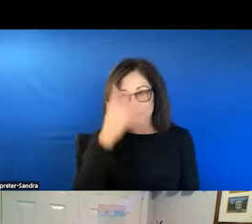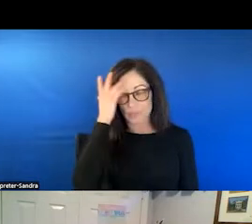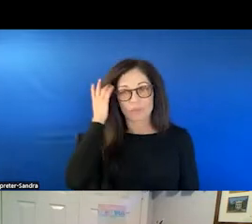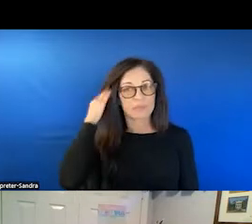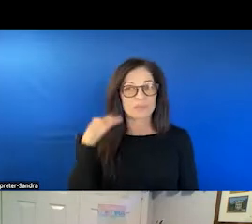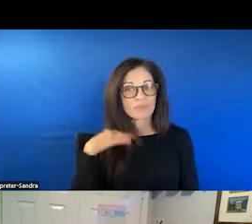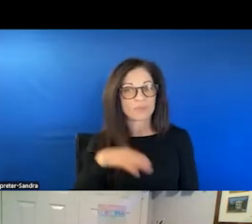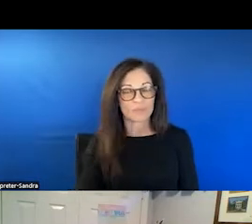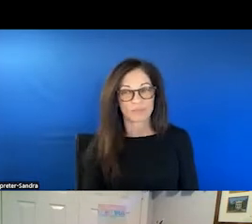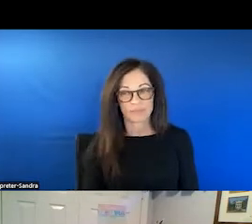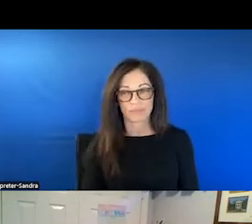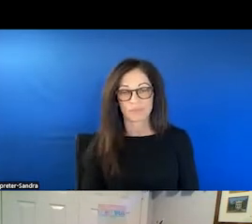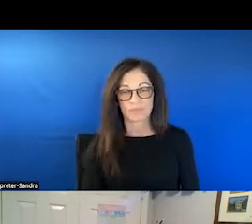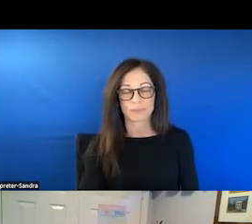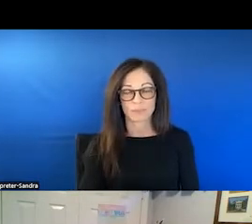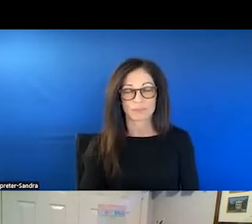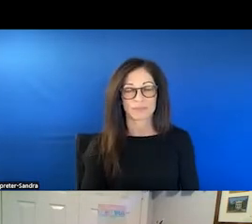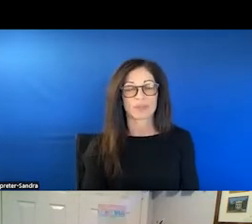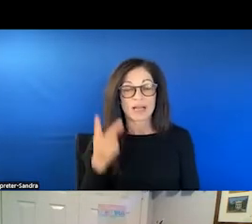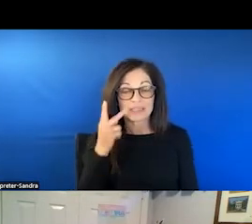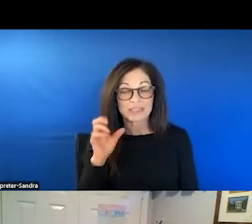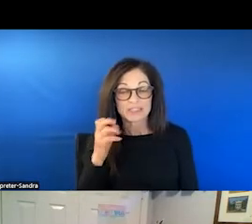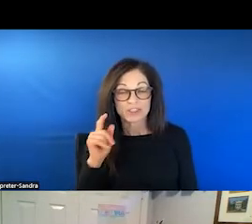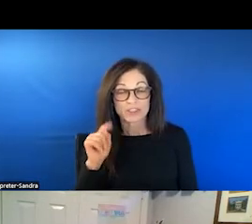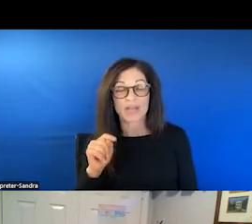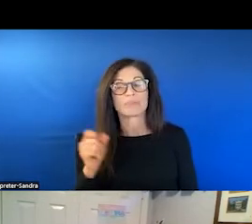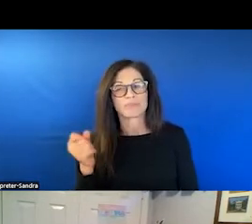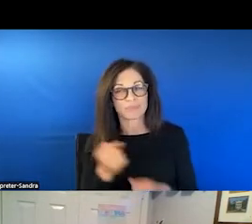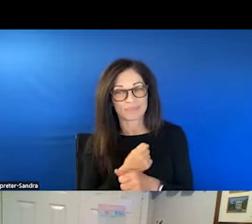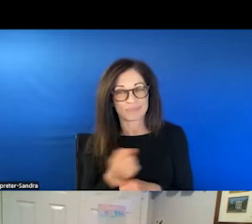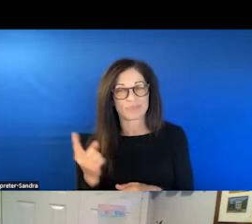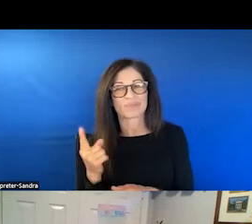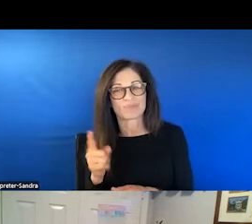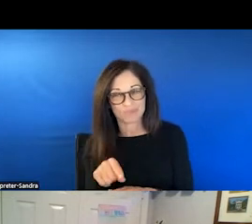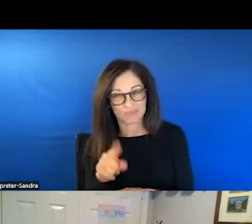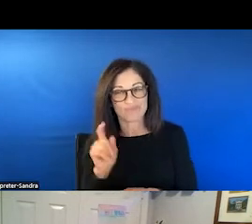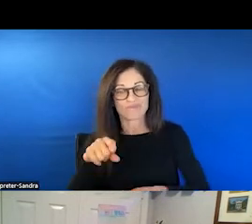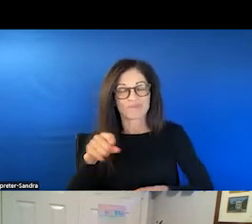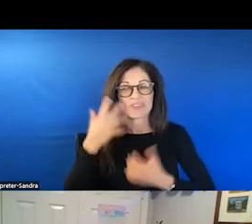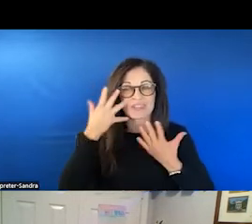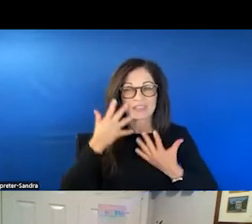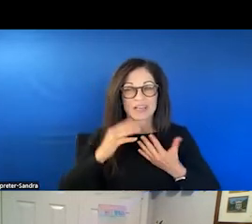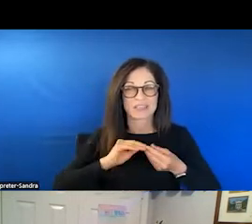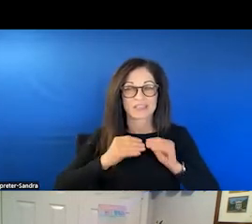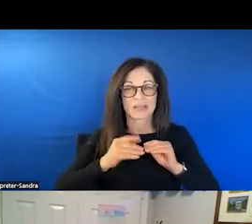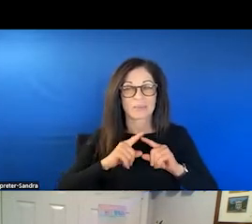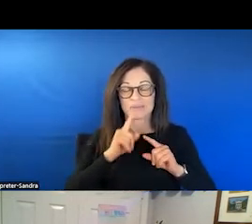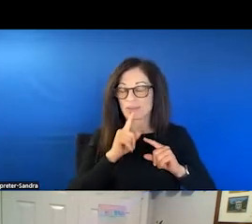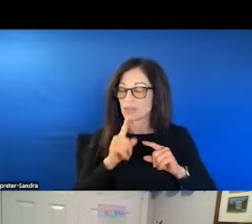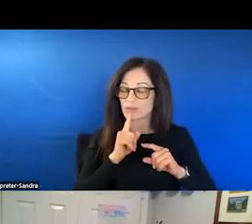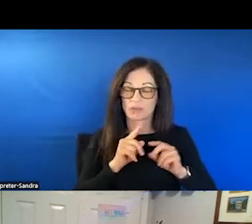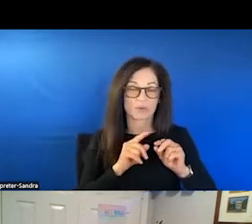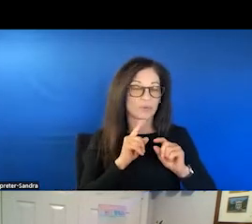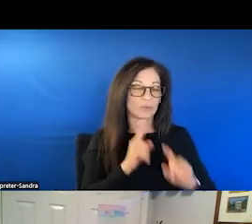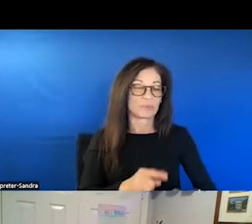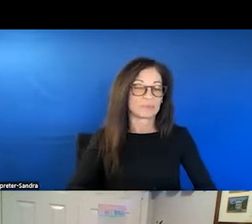chat, the same feeling is reflected by everyone. It's a sad statistic, but unfortunately, very much true. But I